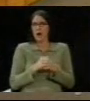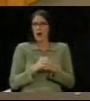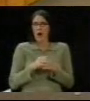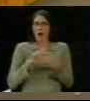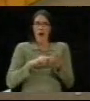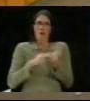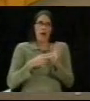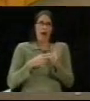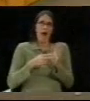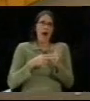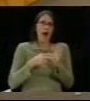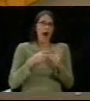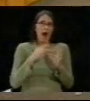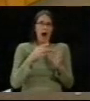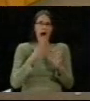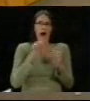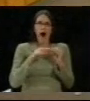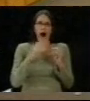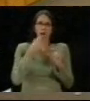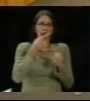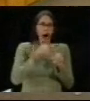I mean, we're talking months, years?